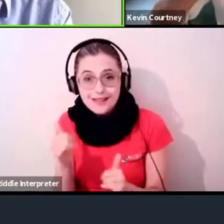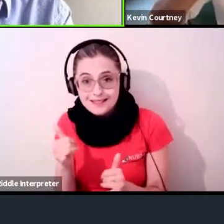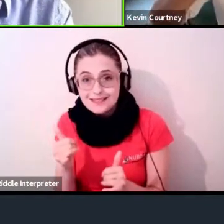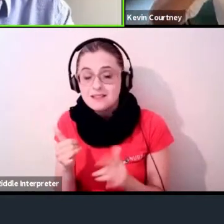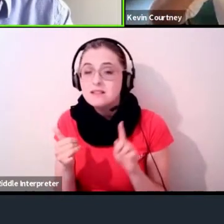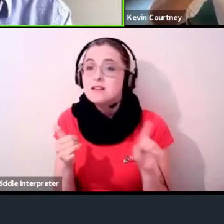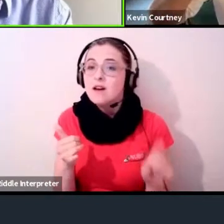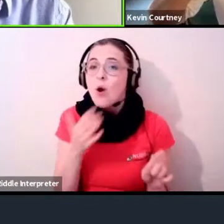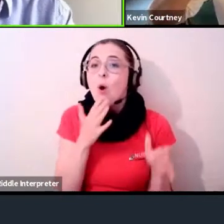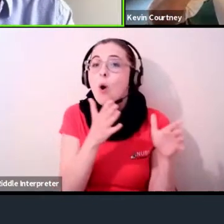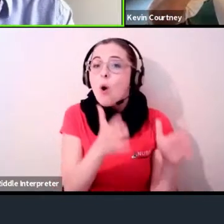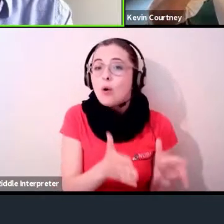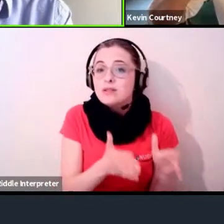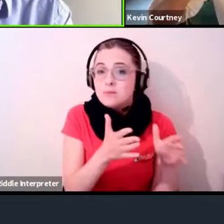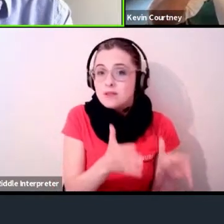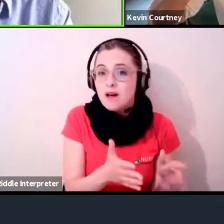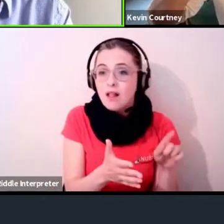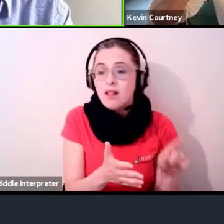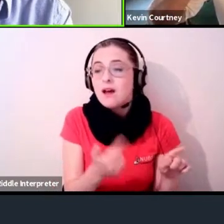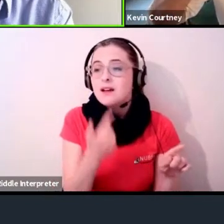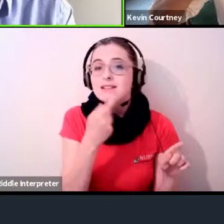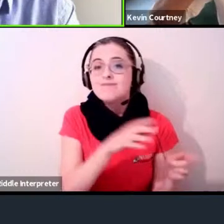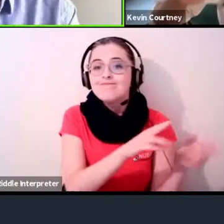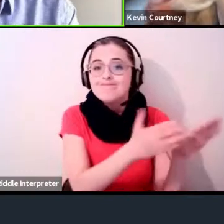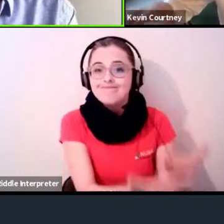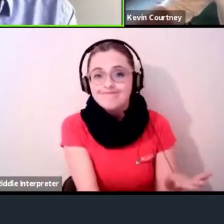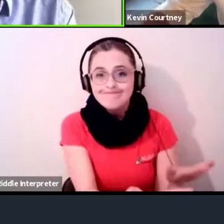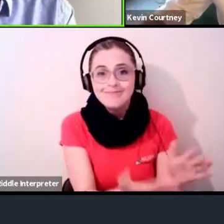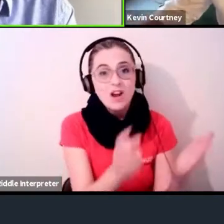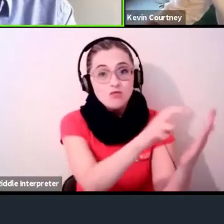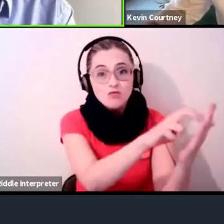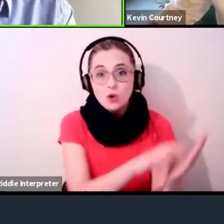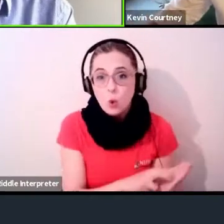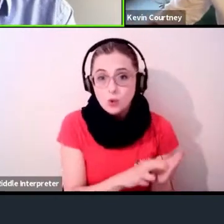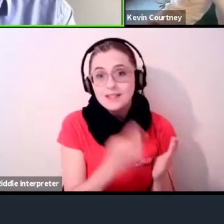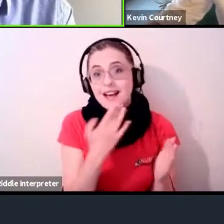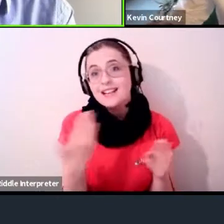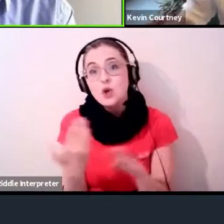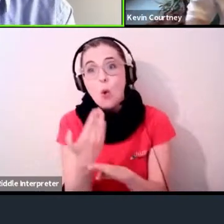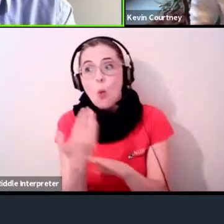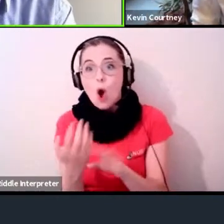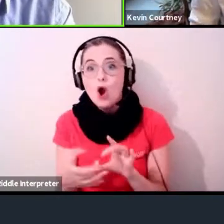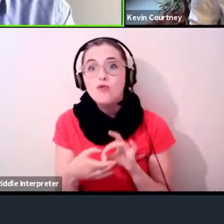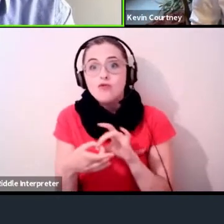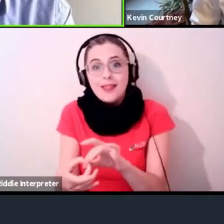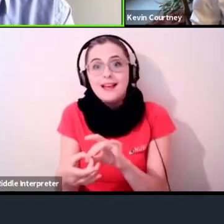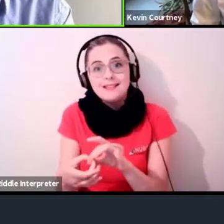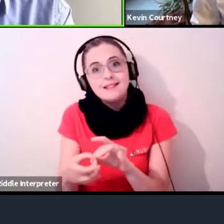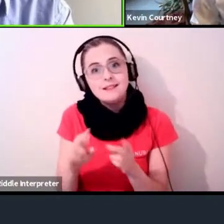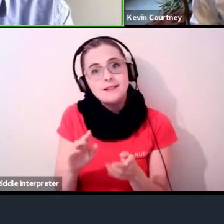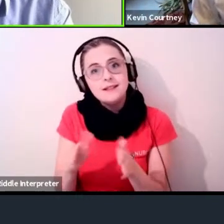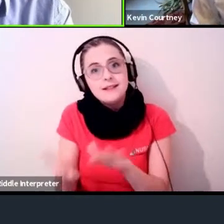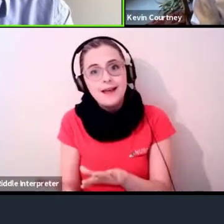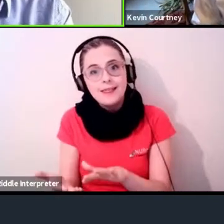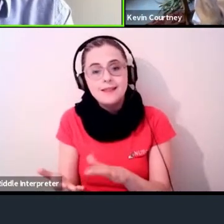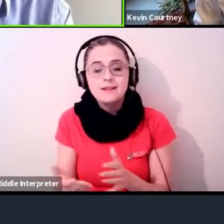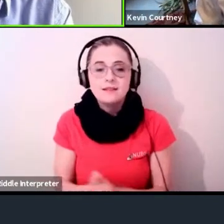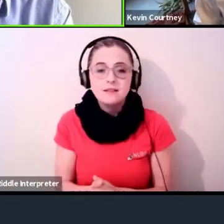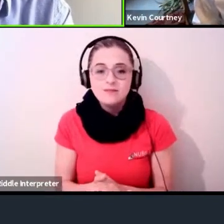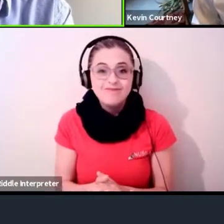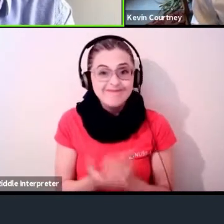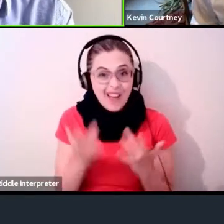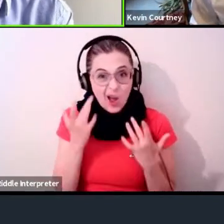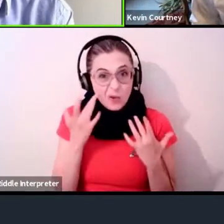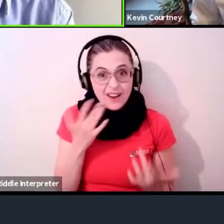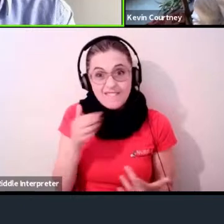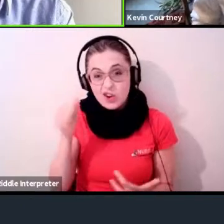as work-related infections and deaths. And we will likely never know the true number who died needlessly as a result of appalling